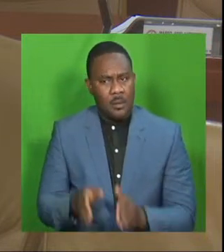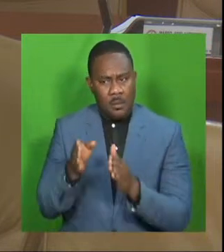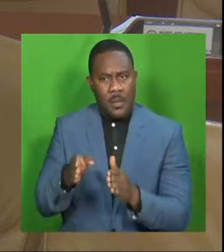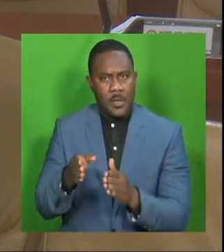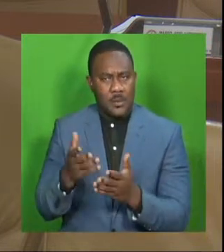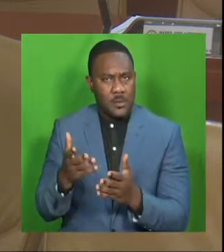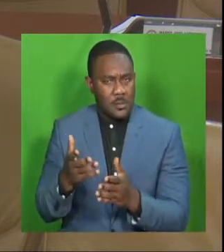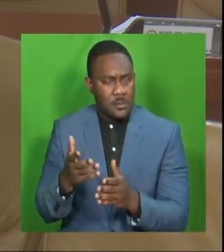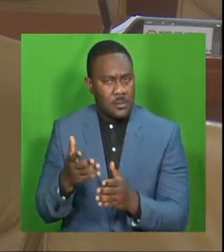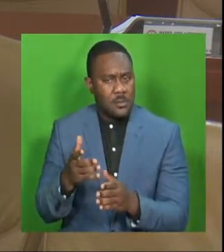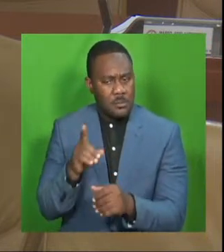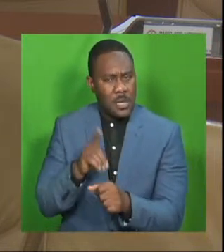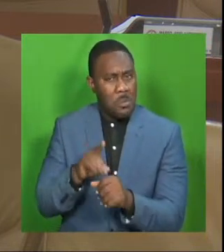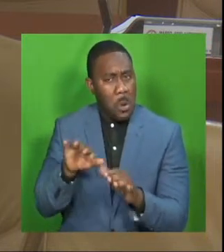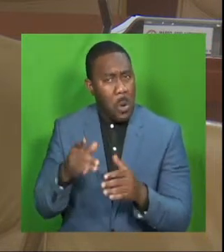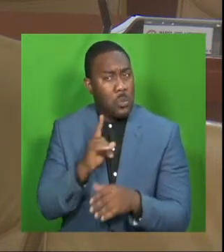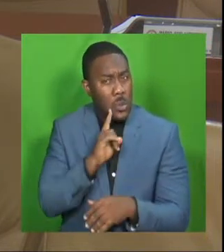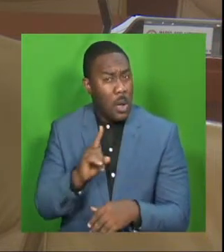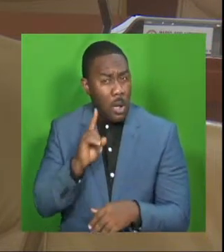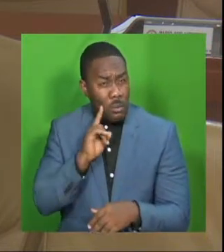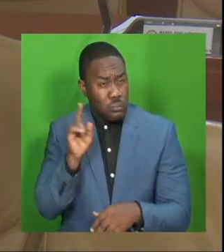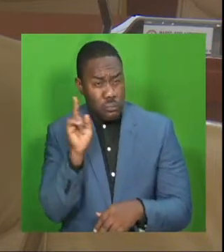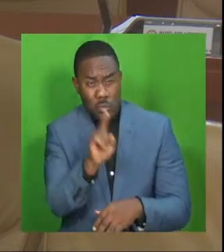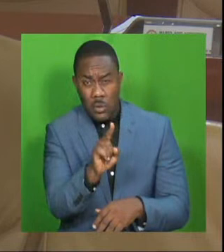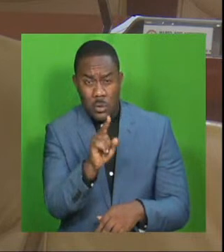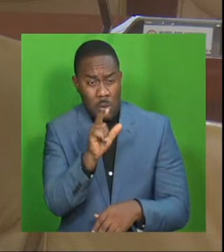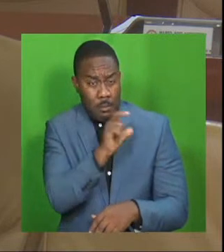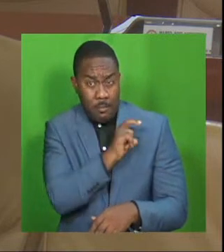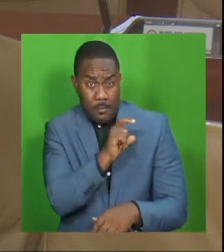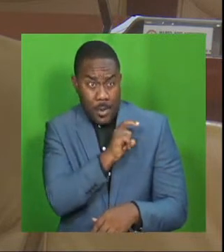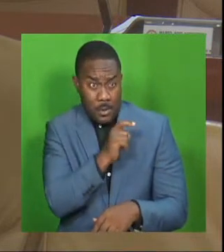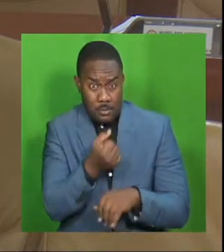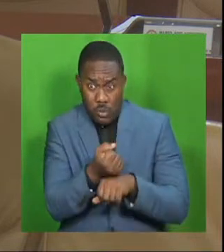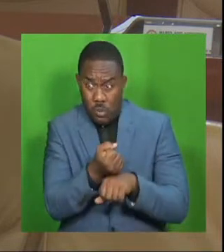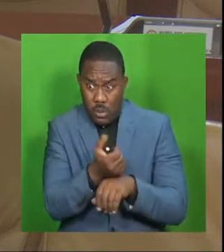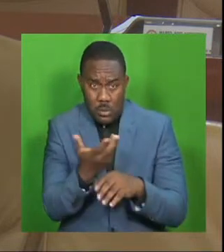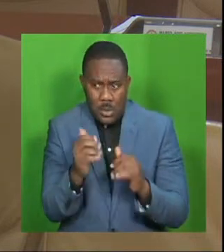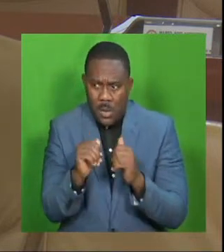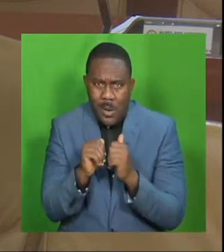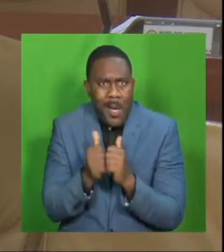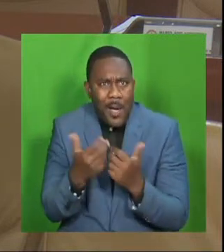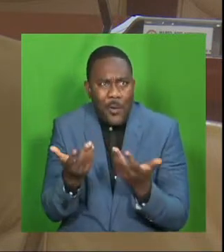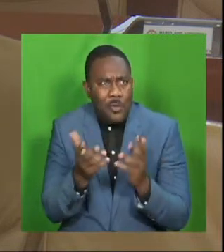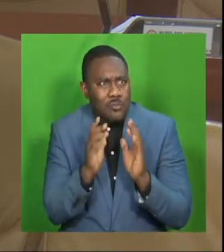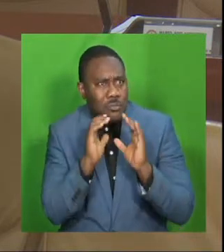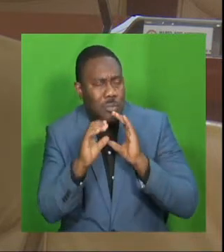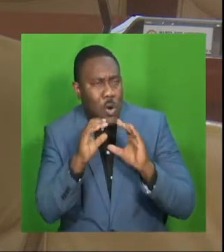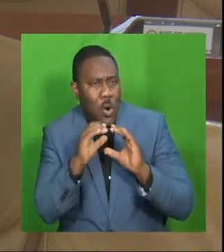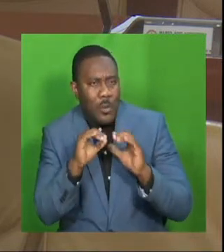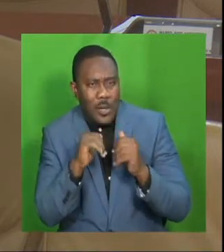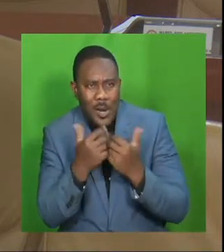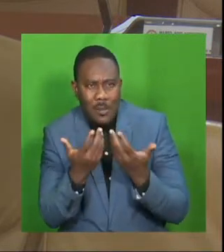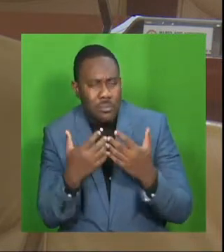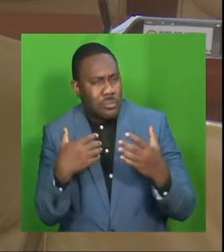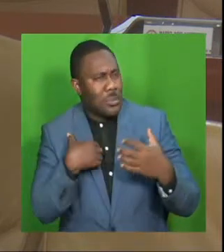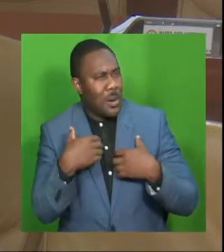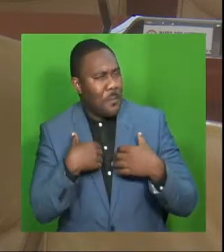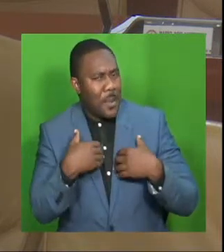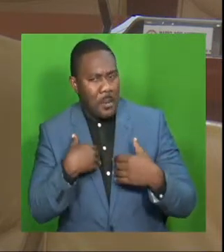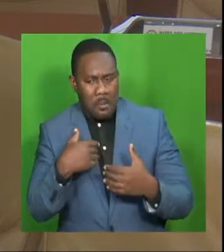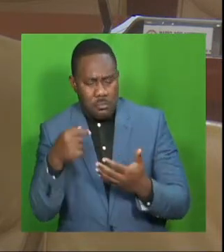is a deaf and has a problem and goes to the police station, how is that person going to be able to complain